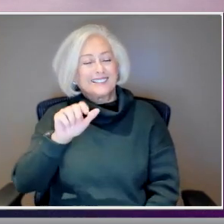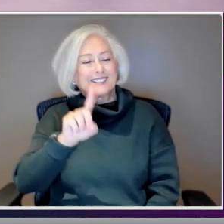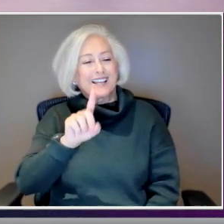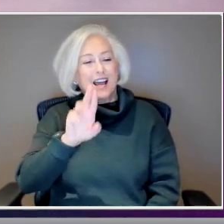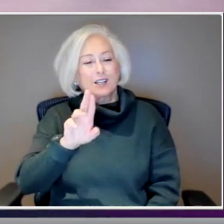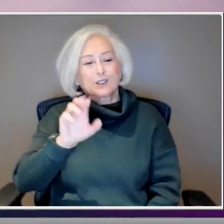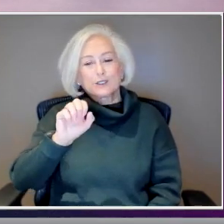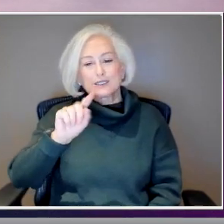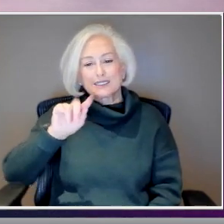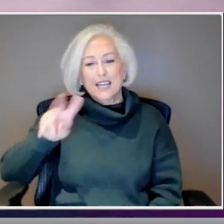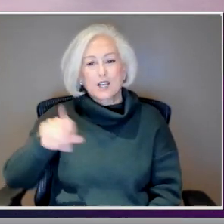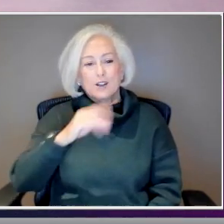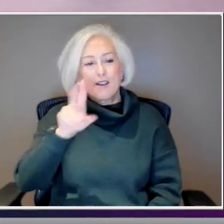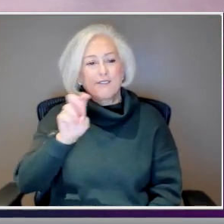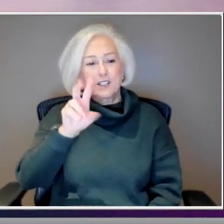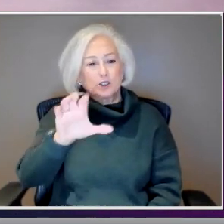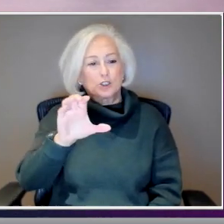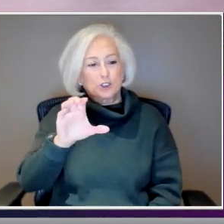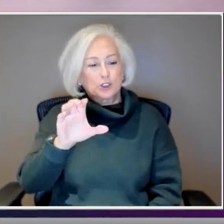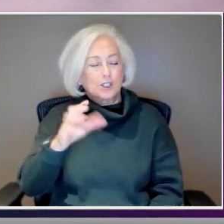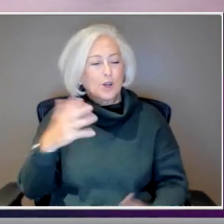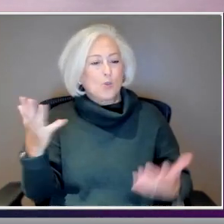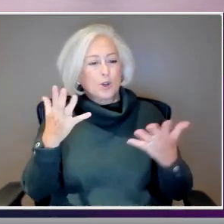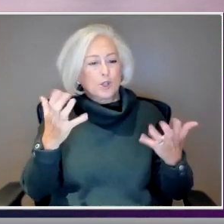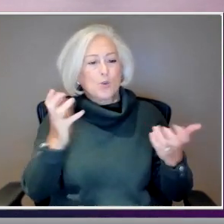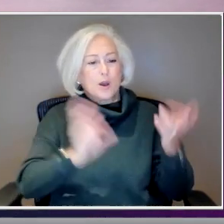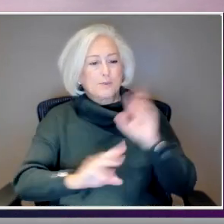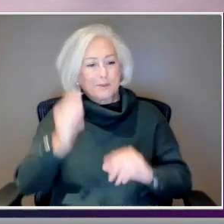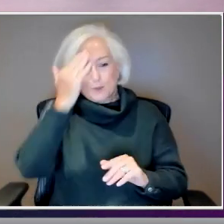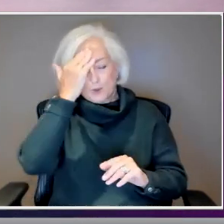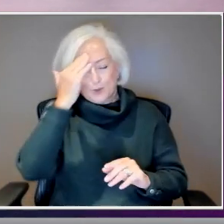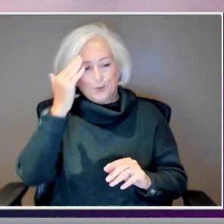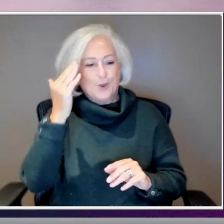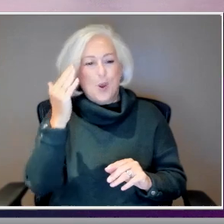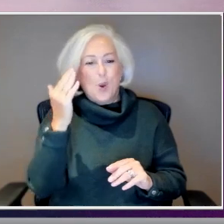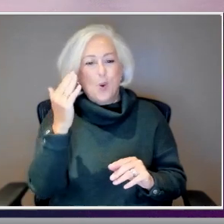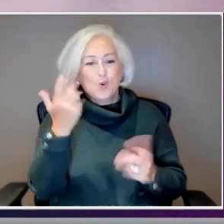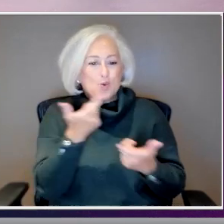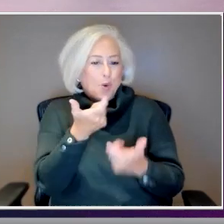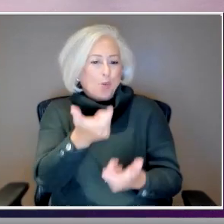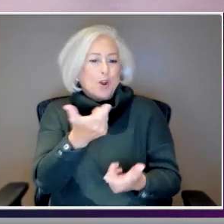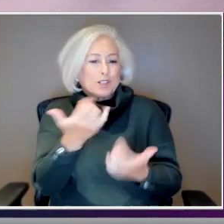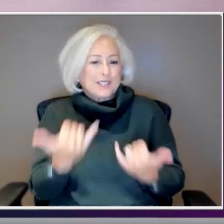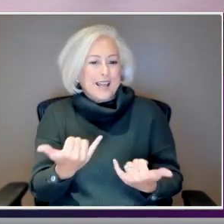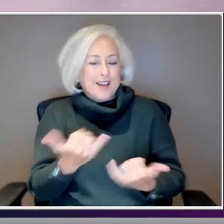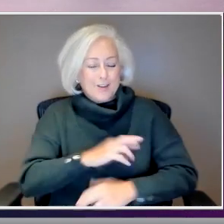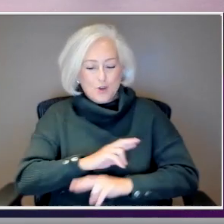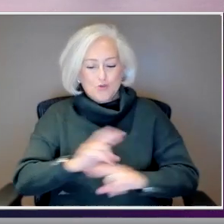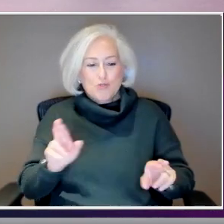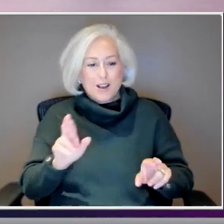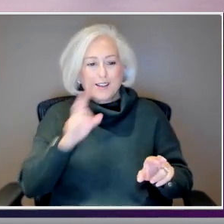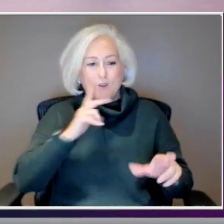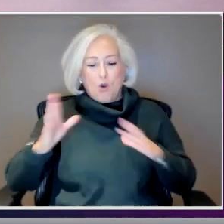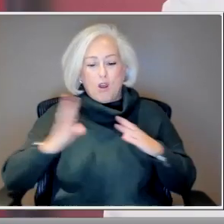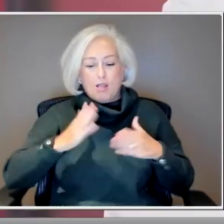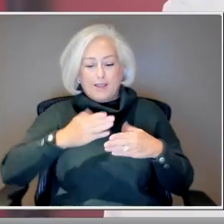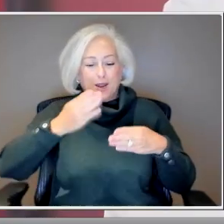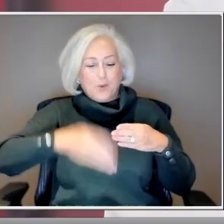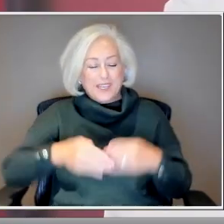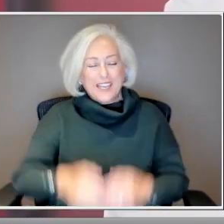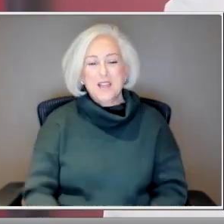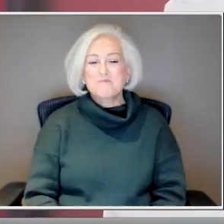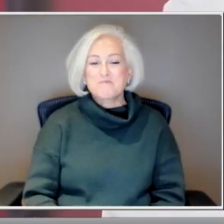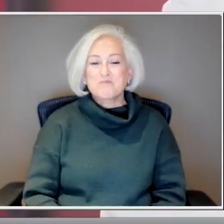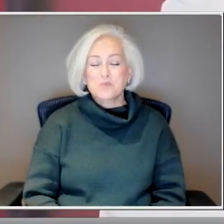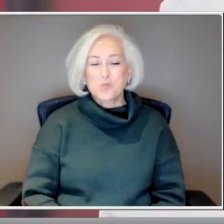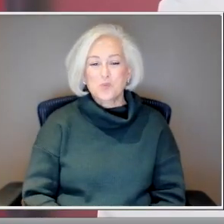What do you want people to take away from this program who are watching right now, about to hit a holiday weekend starting tomorrow? Well, I think